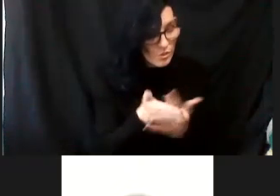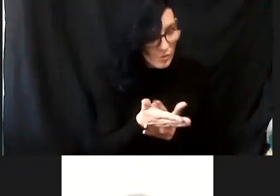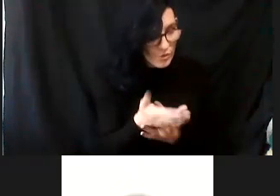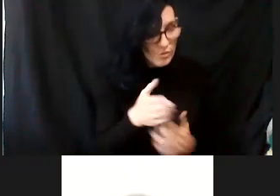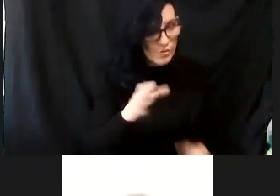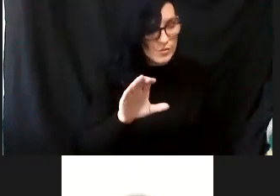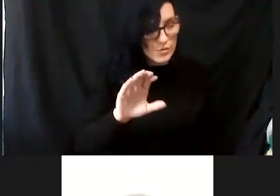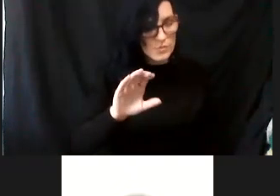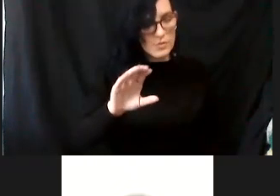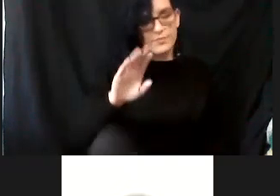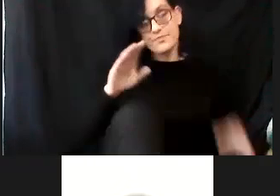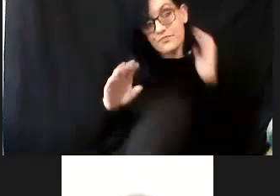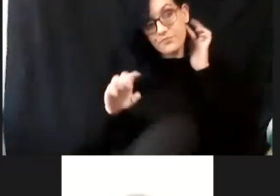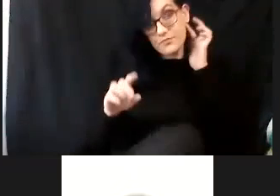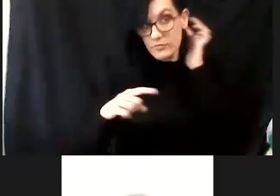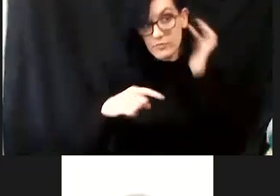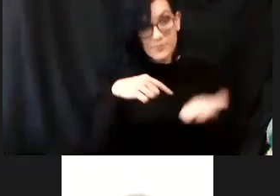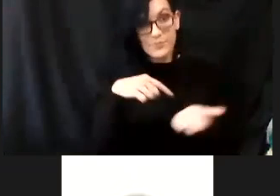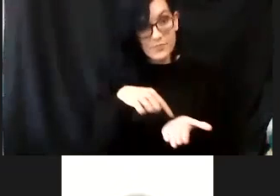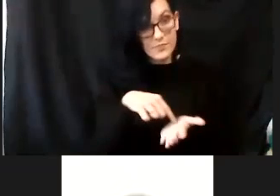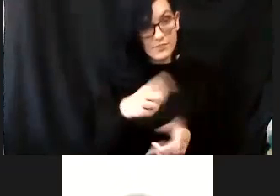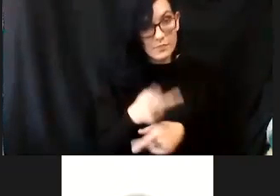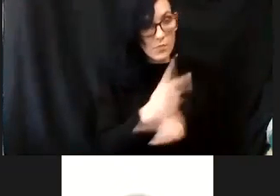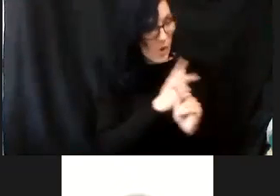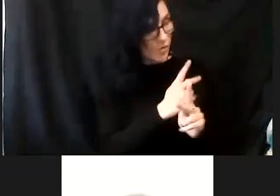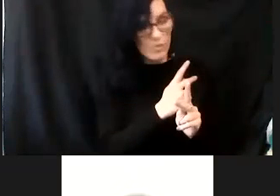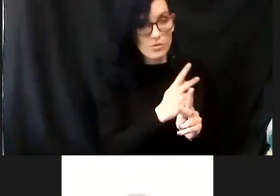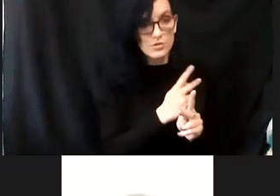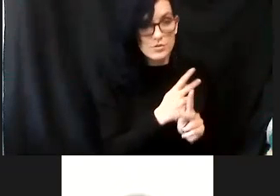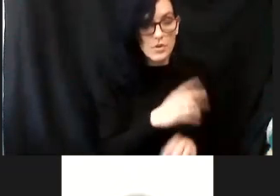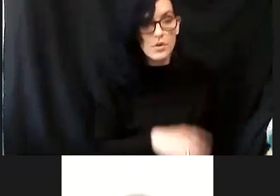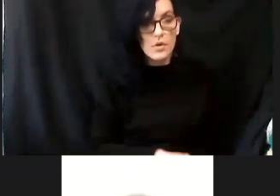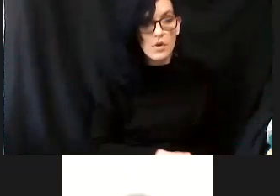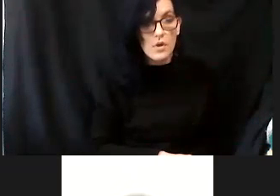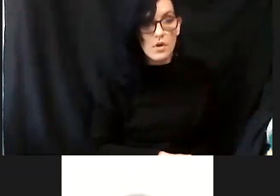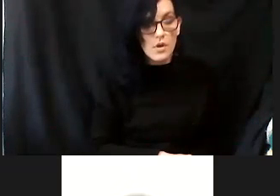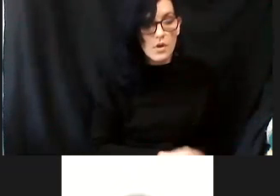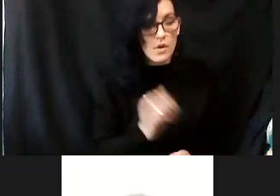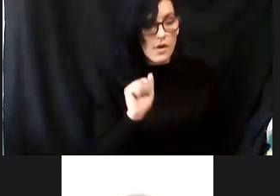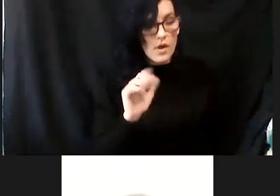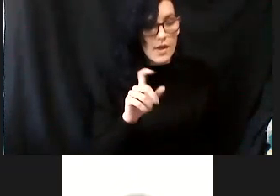colleges, Heald colleges, Everest